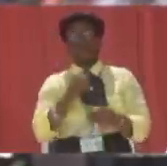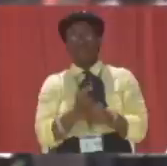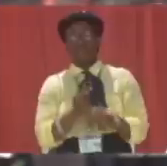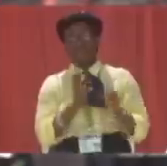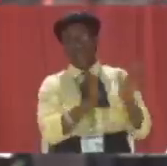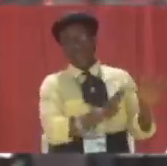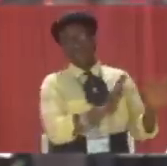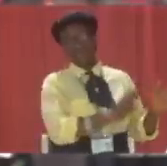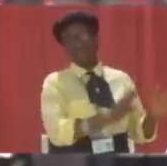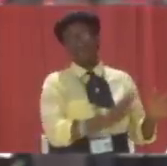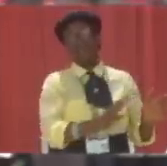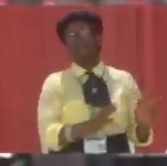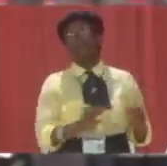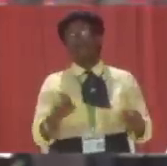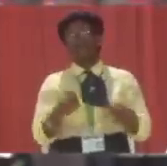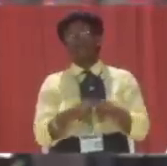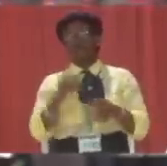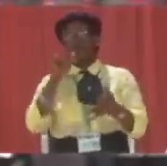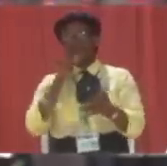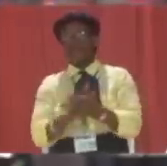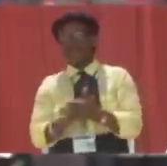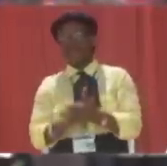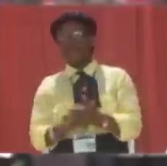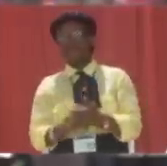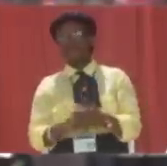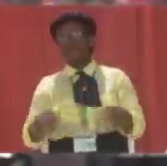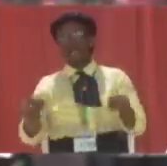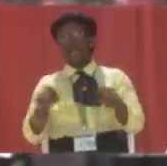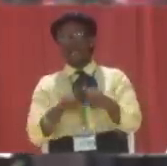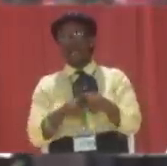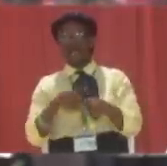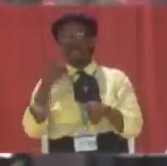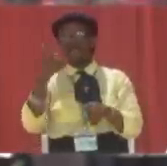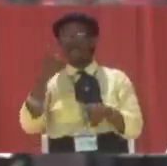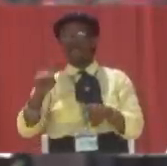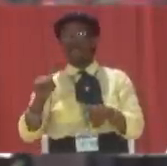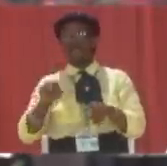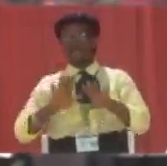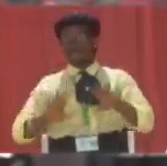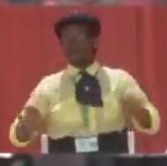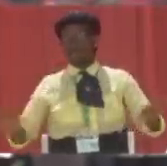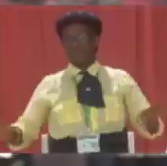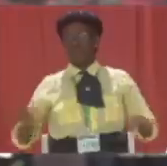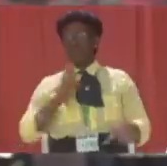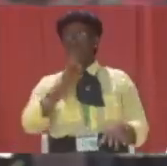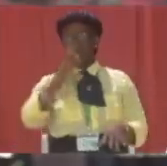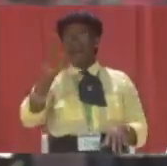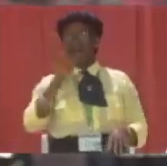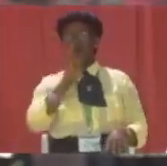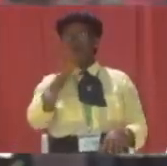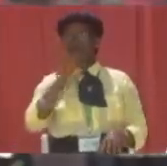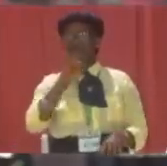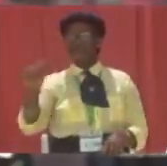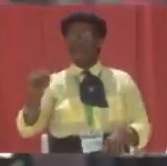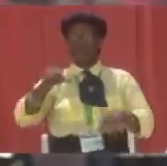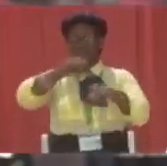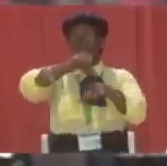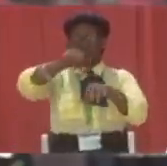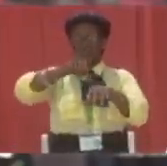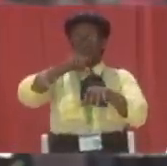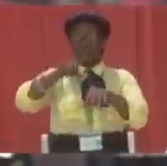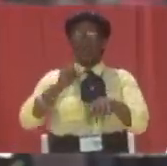so that as the children are being anointed, they'll be dropping their